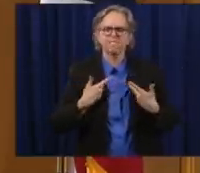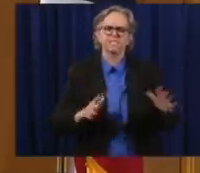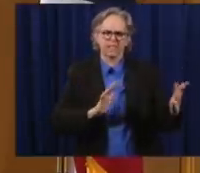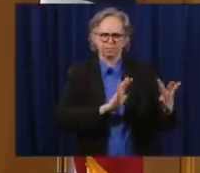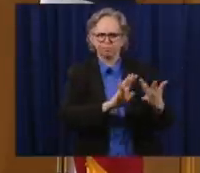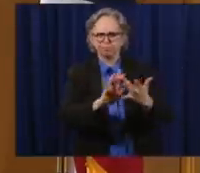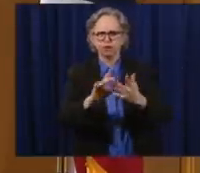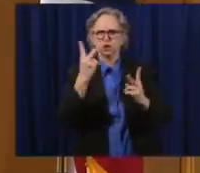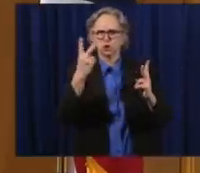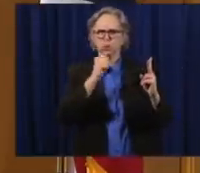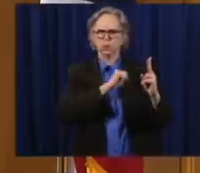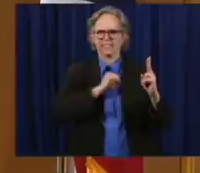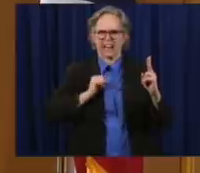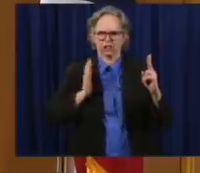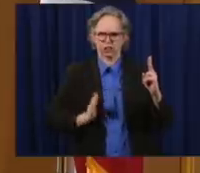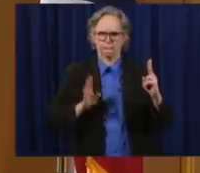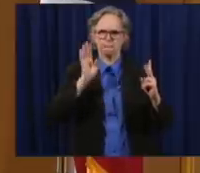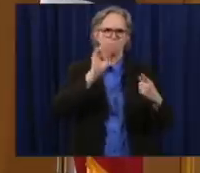Portman.